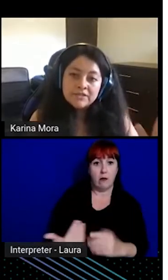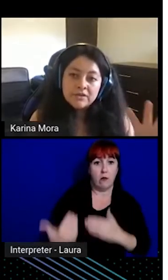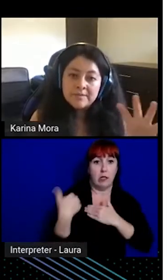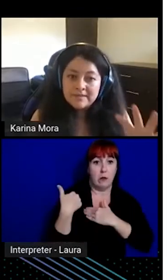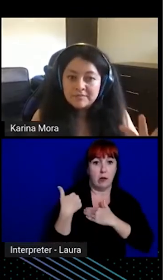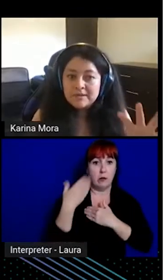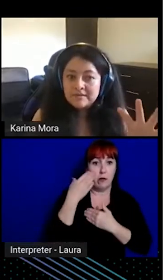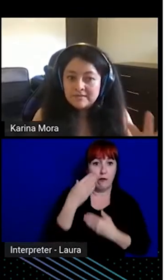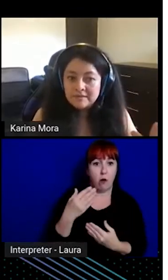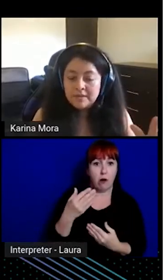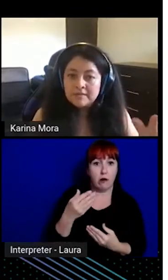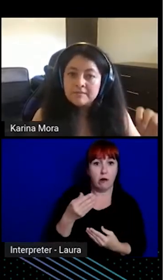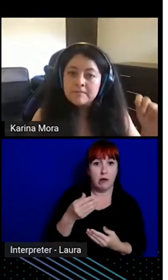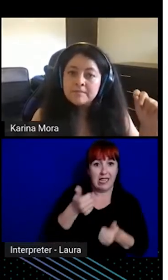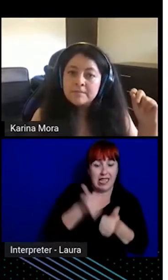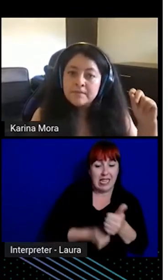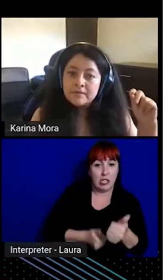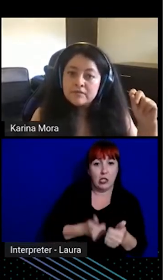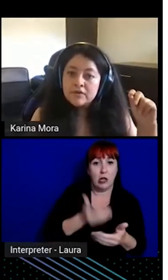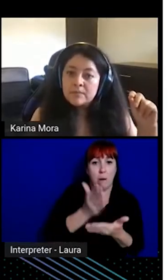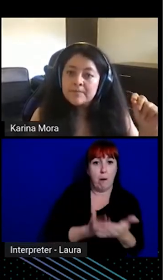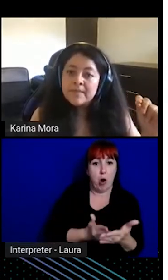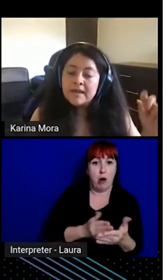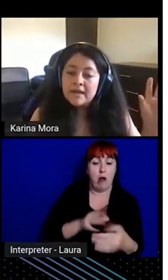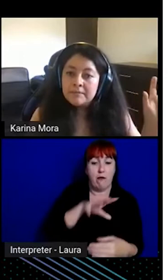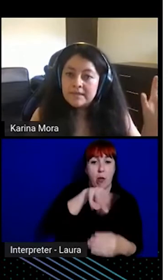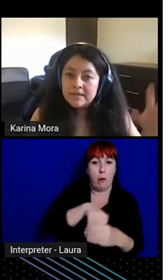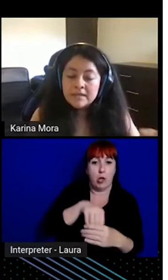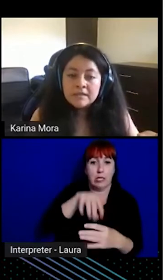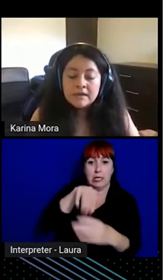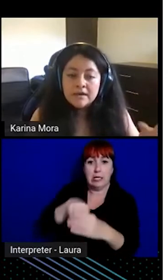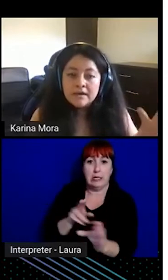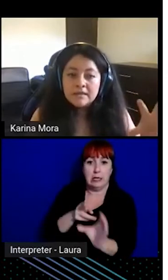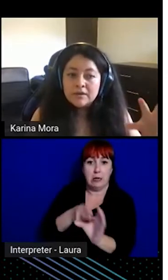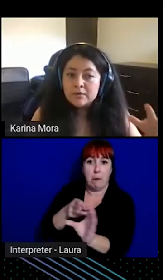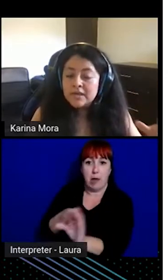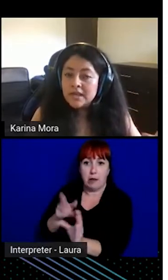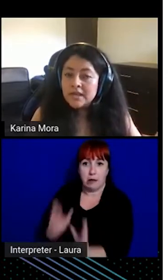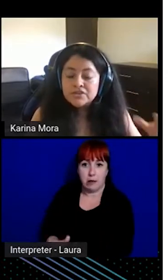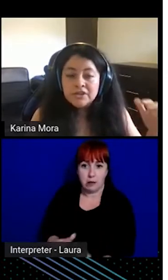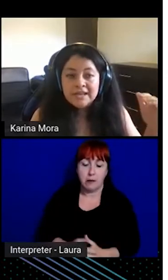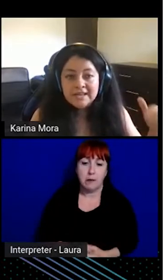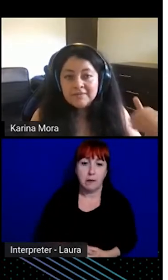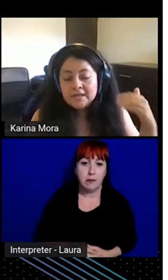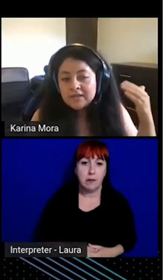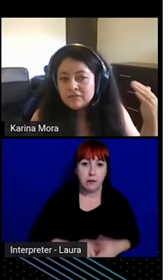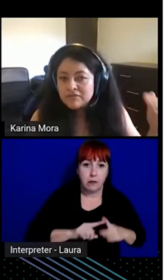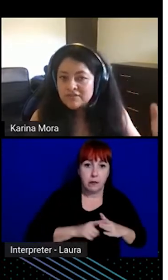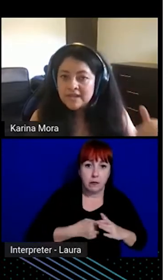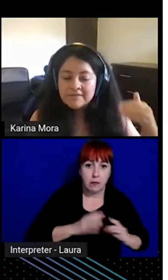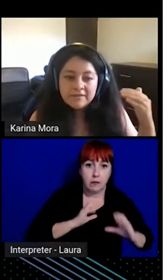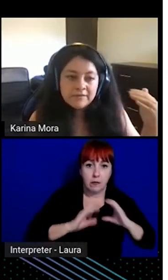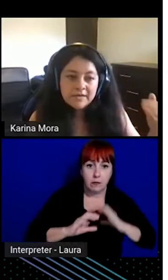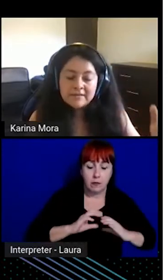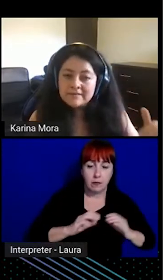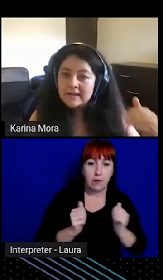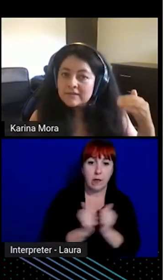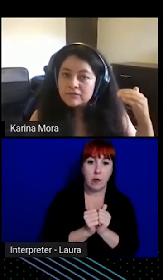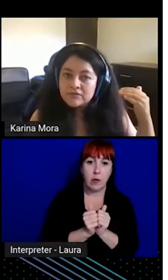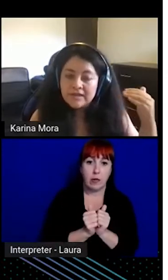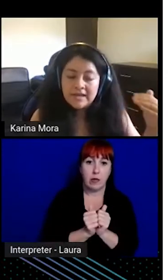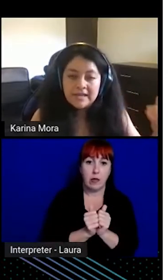of each of these participants. So I begin the communication and I begin to save